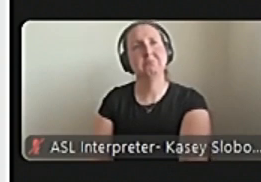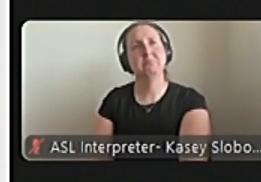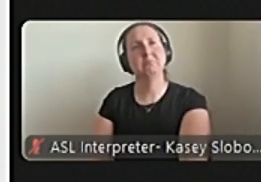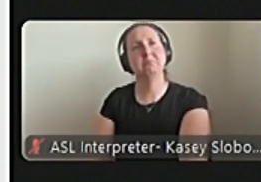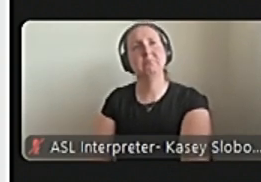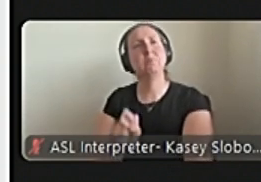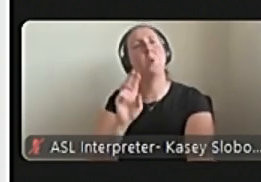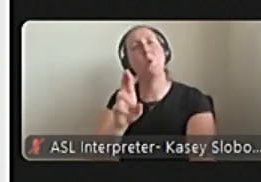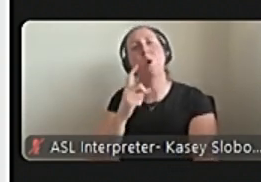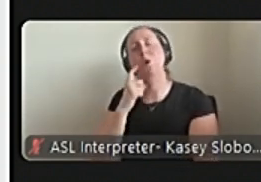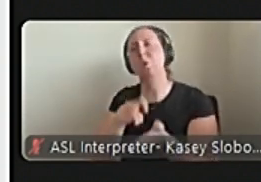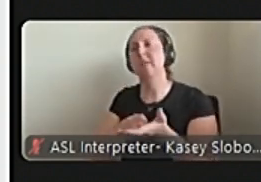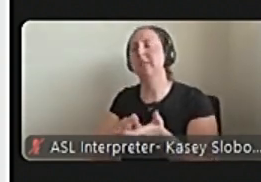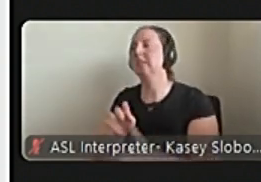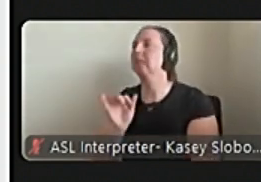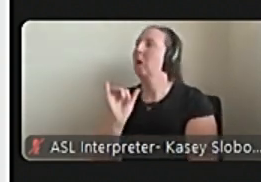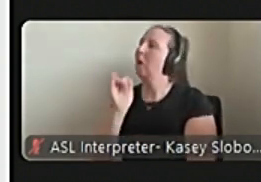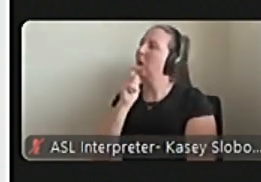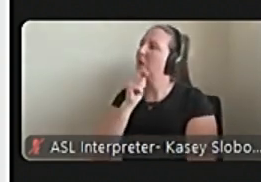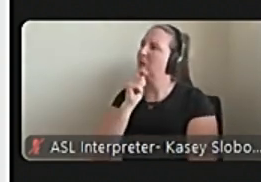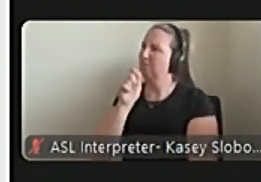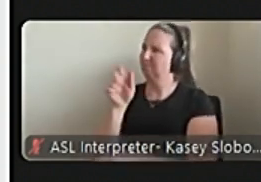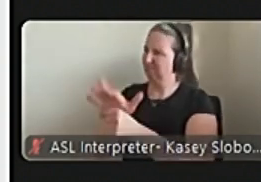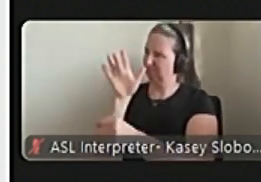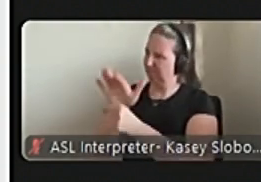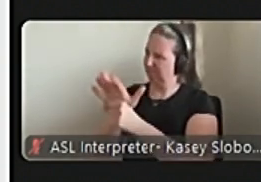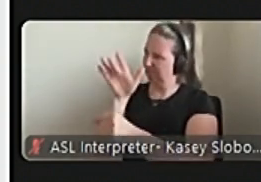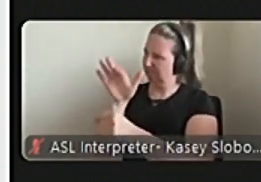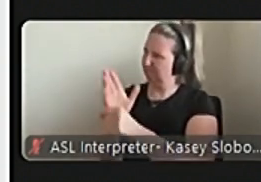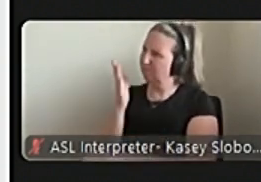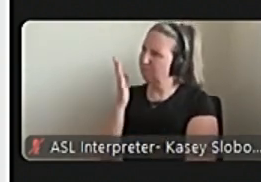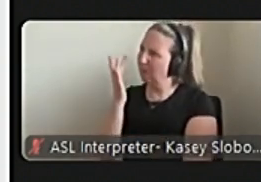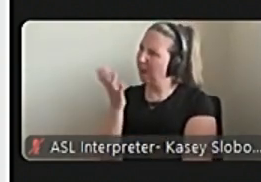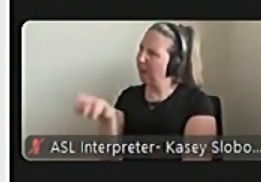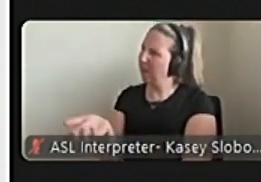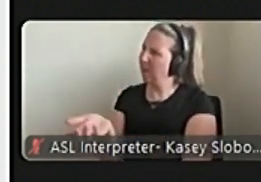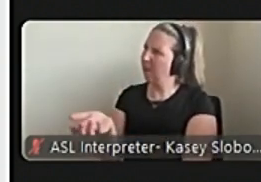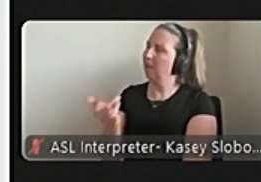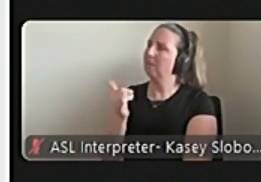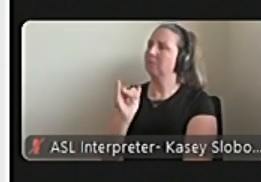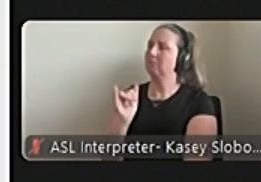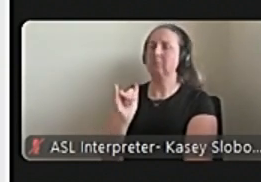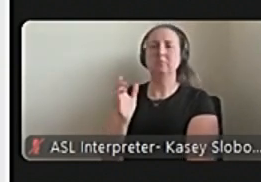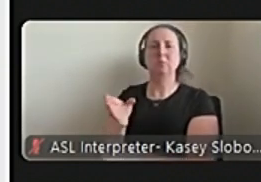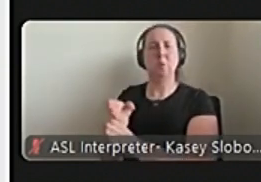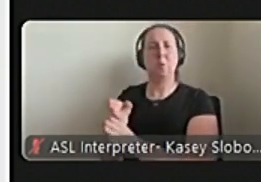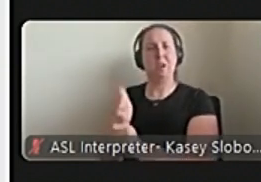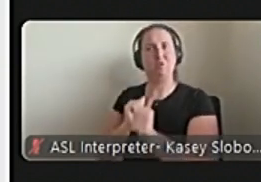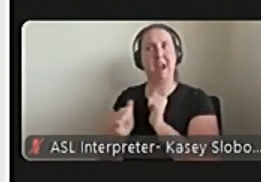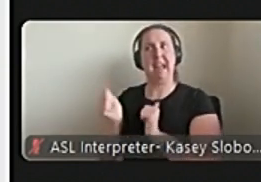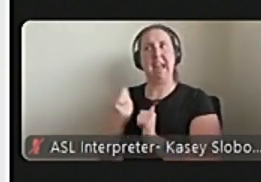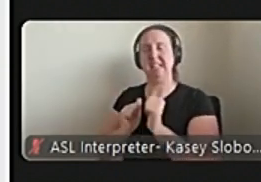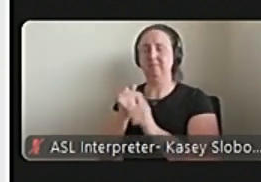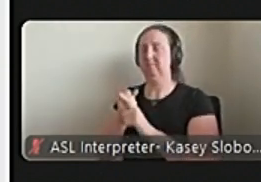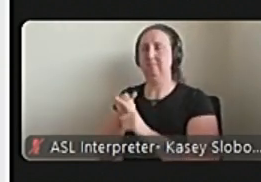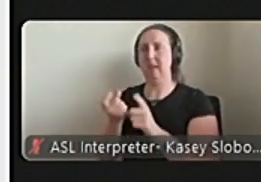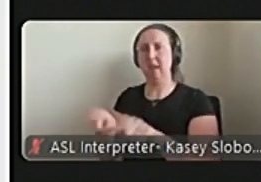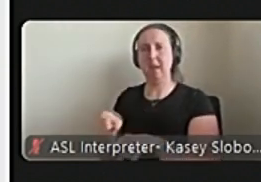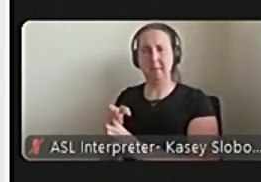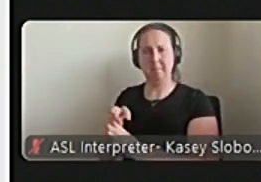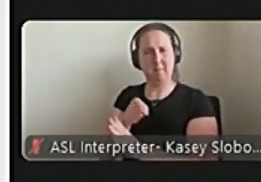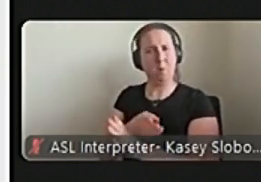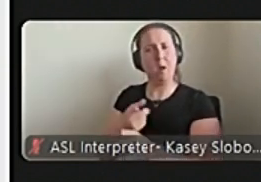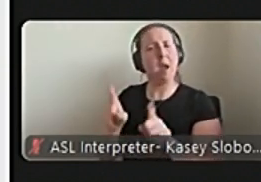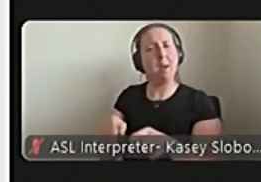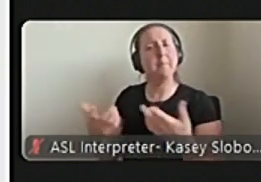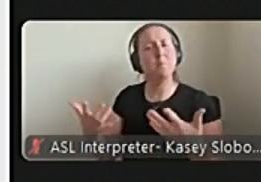let's see what's going on. What happened before that aggressive behavior came about? What happened during that time,